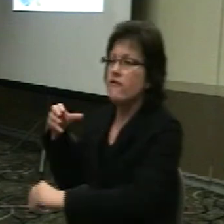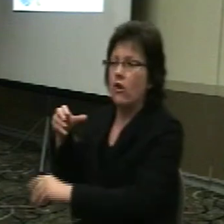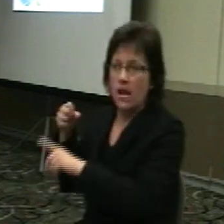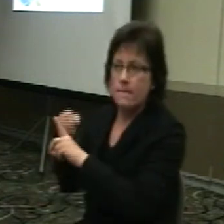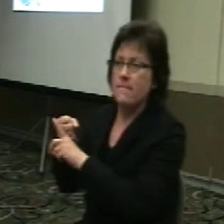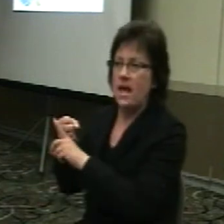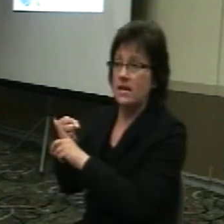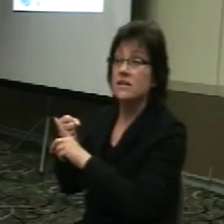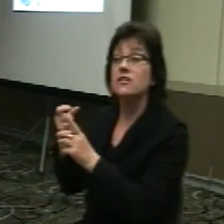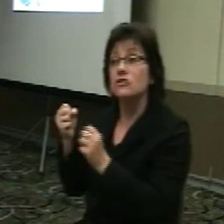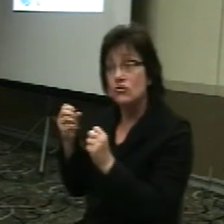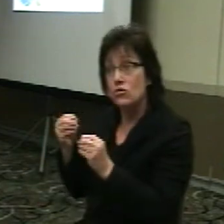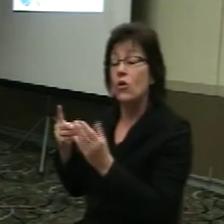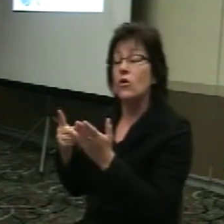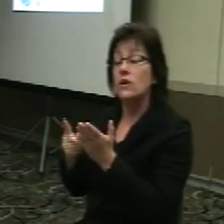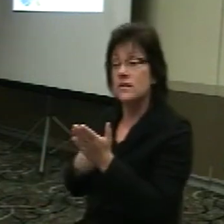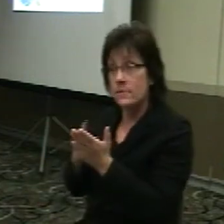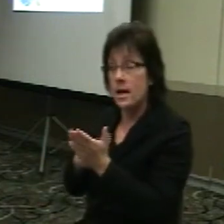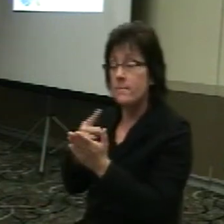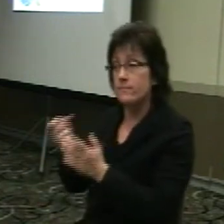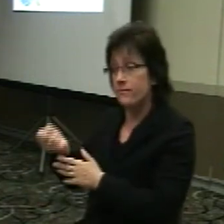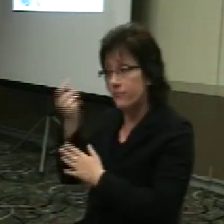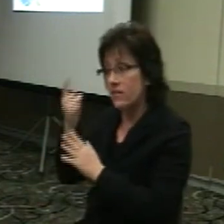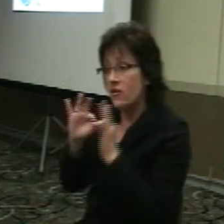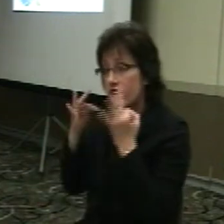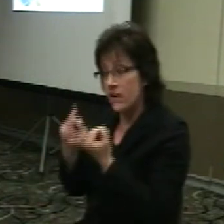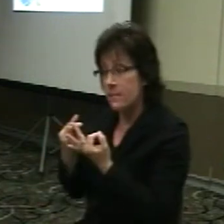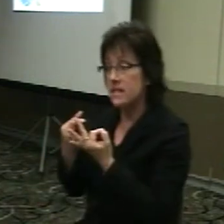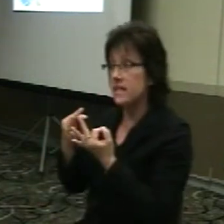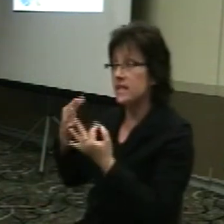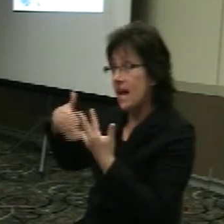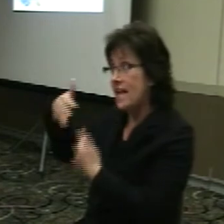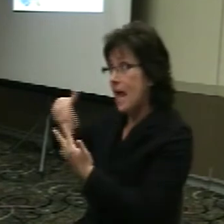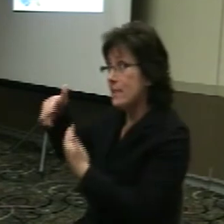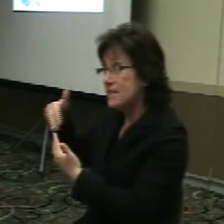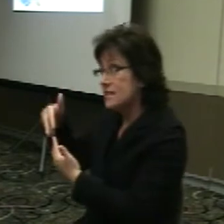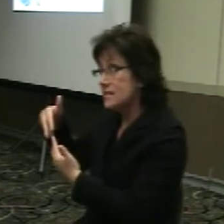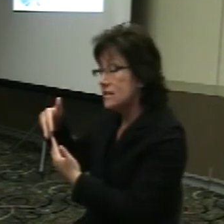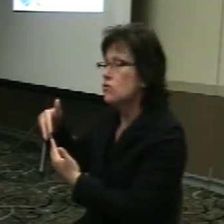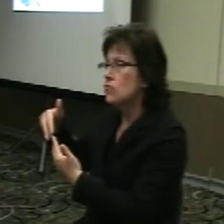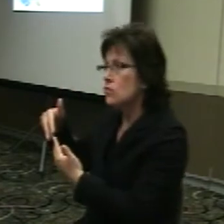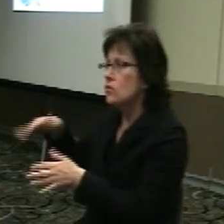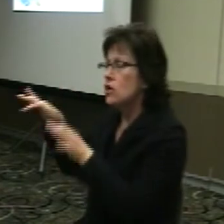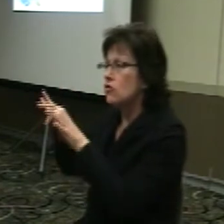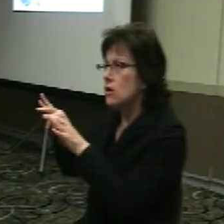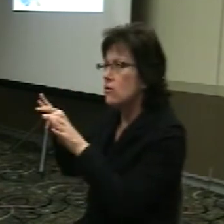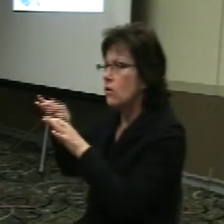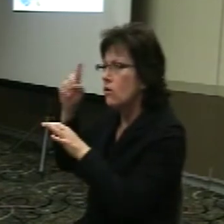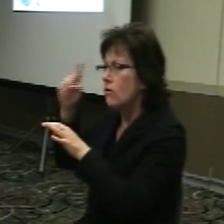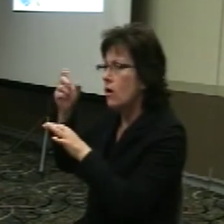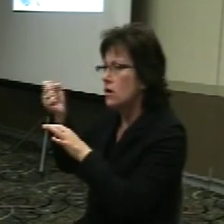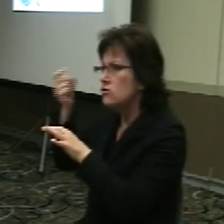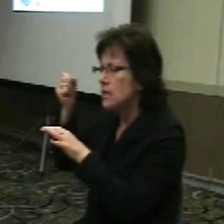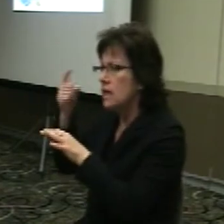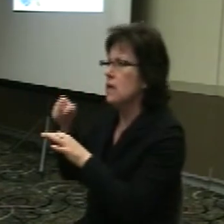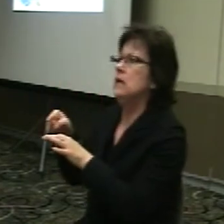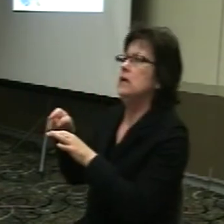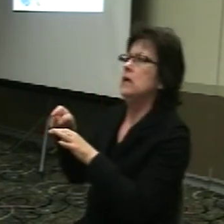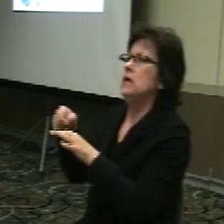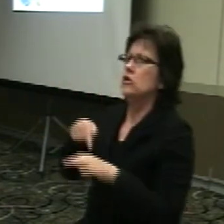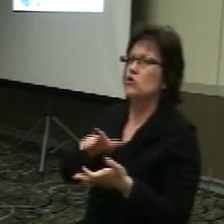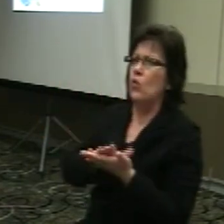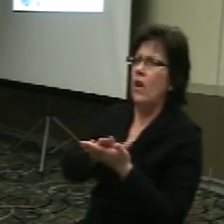And so sometimes understanding family dynamics become critical for making sure, A, we're not replicating those family dynamics,